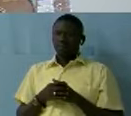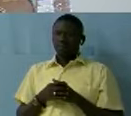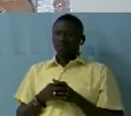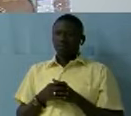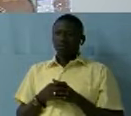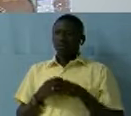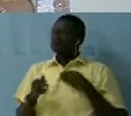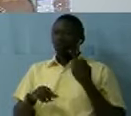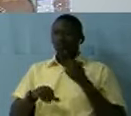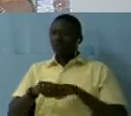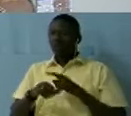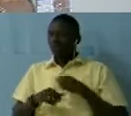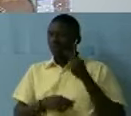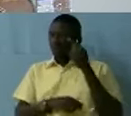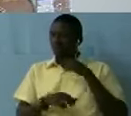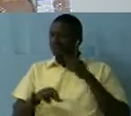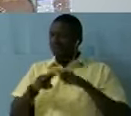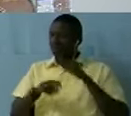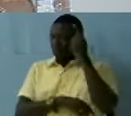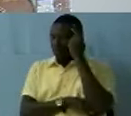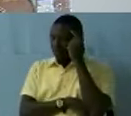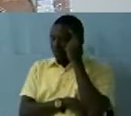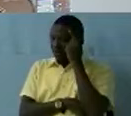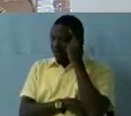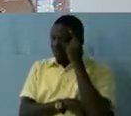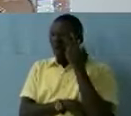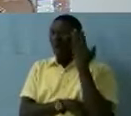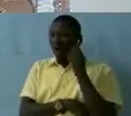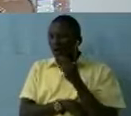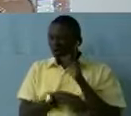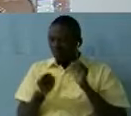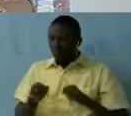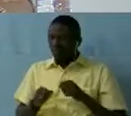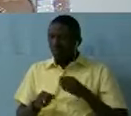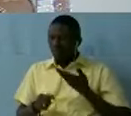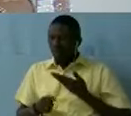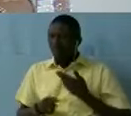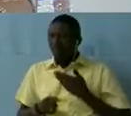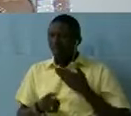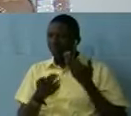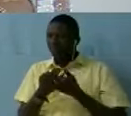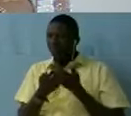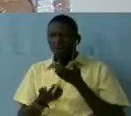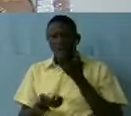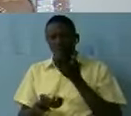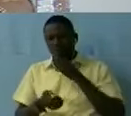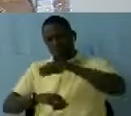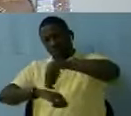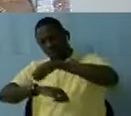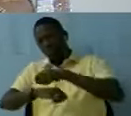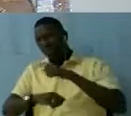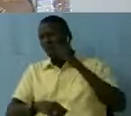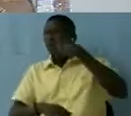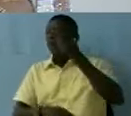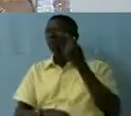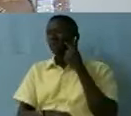Sometimes there are times when I think about how to get fish money for the next day.